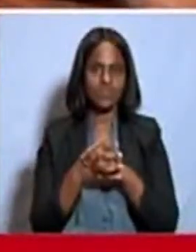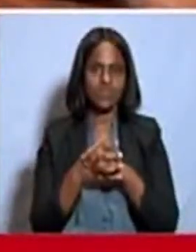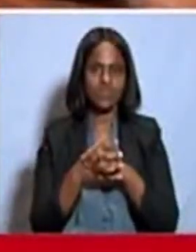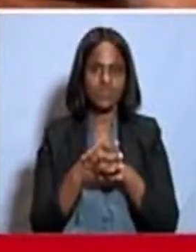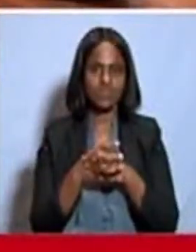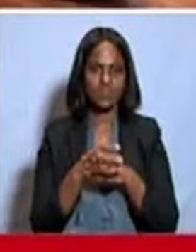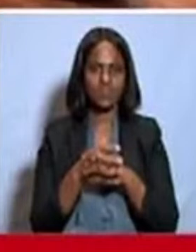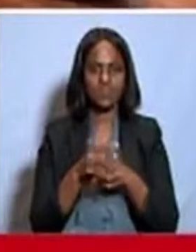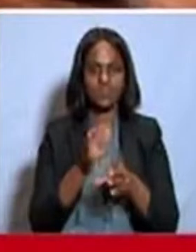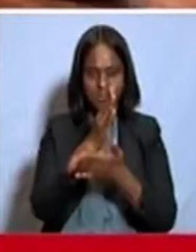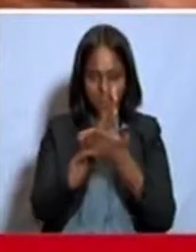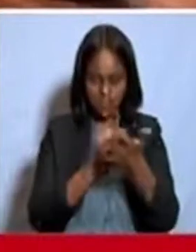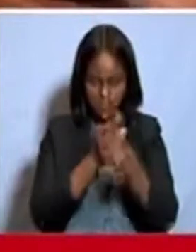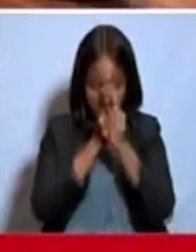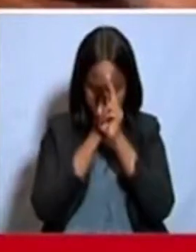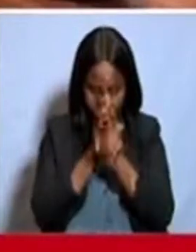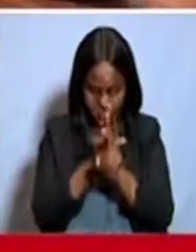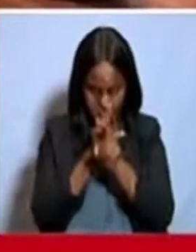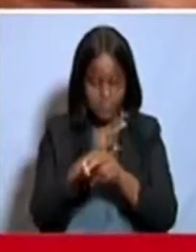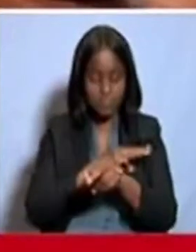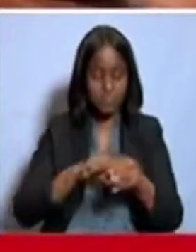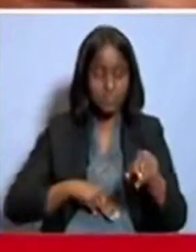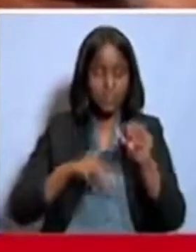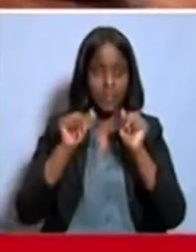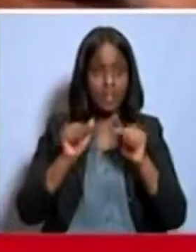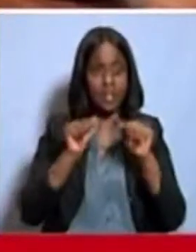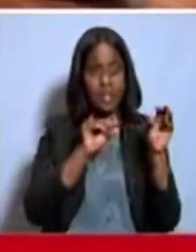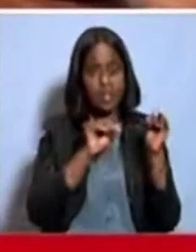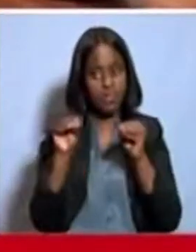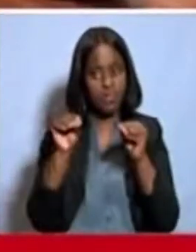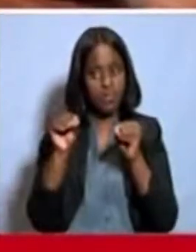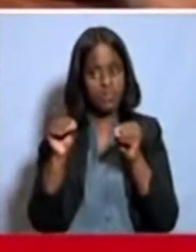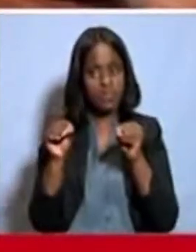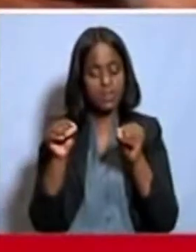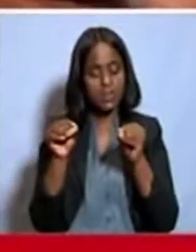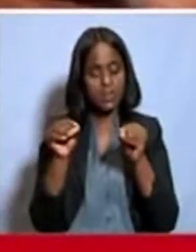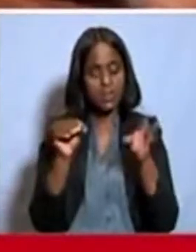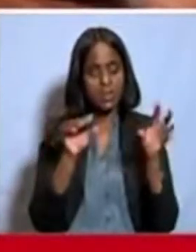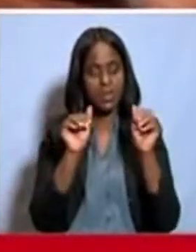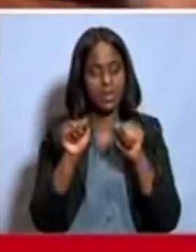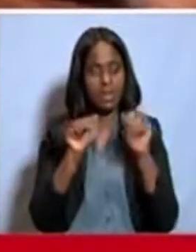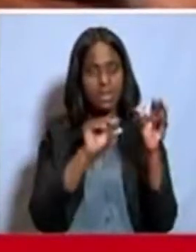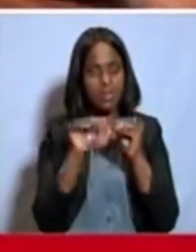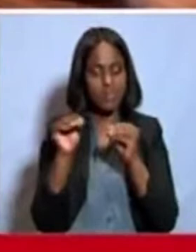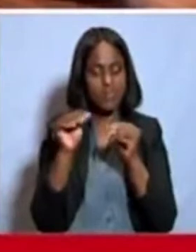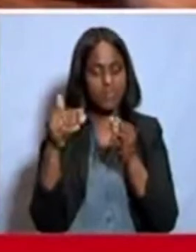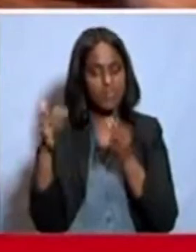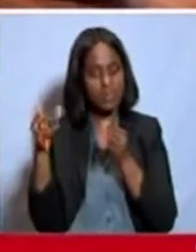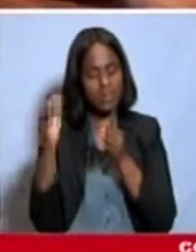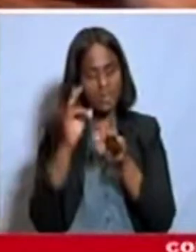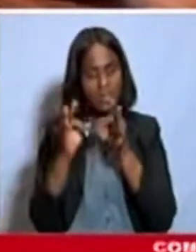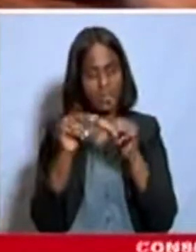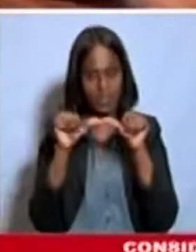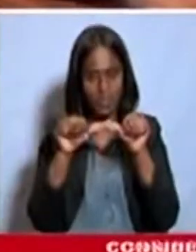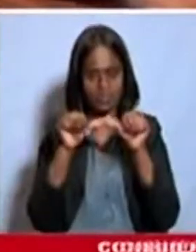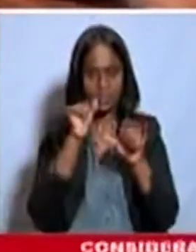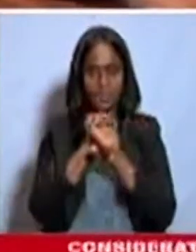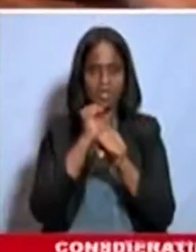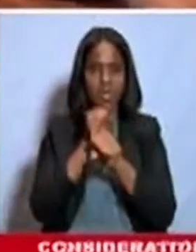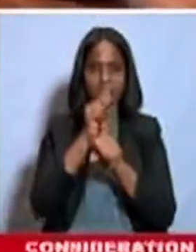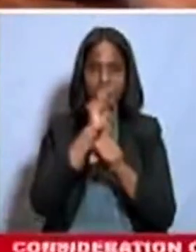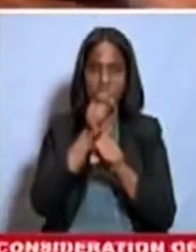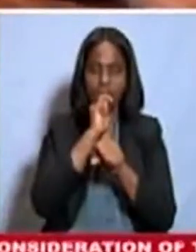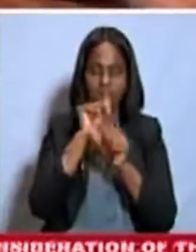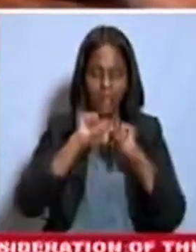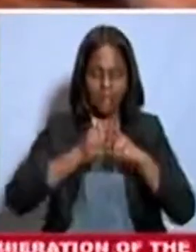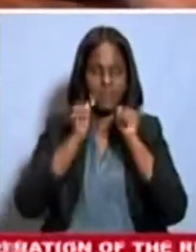I think some honorable members can shift maybe this side, those two seats, if they are still working on those mics, so